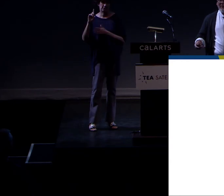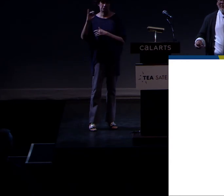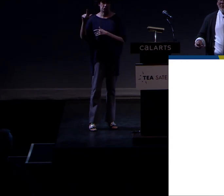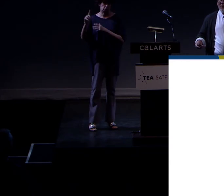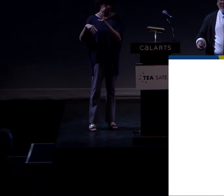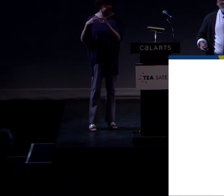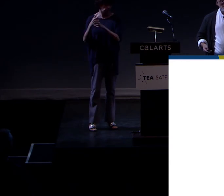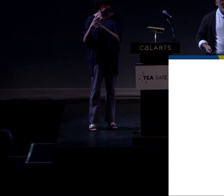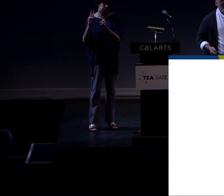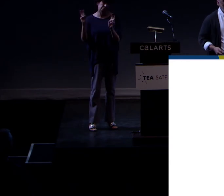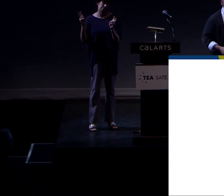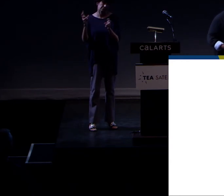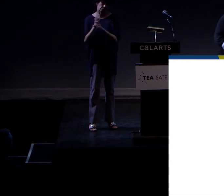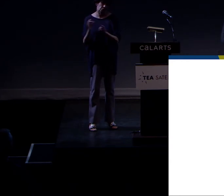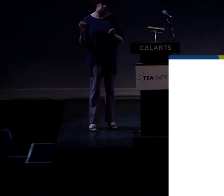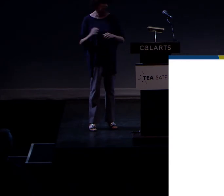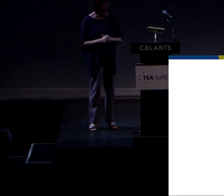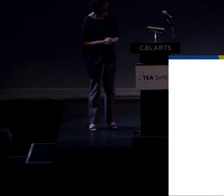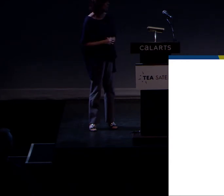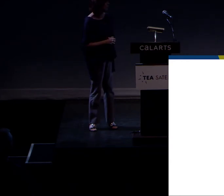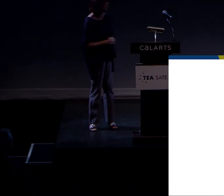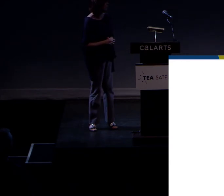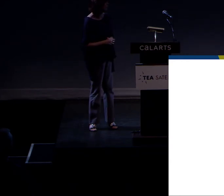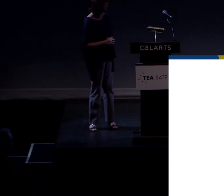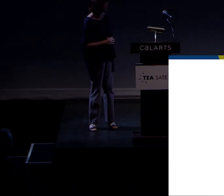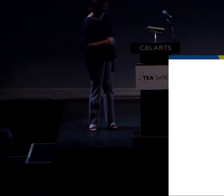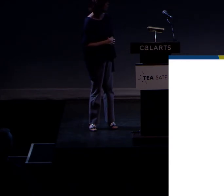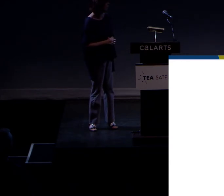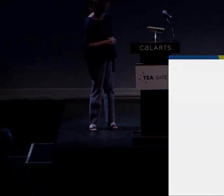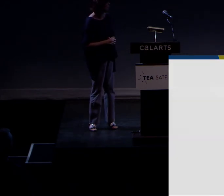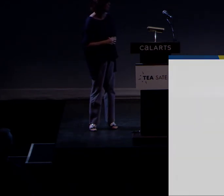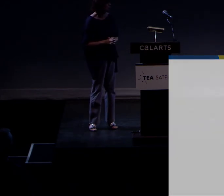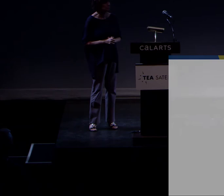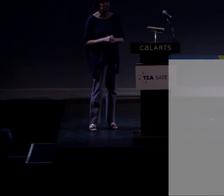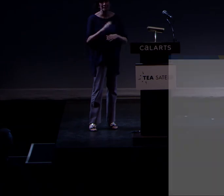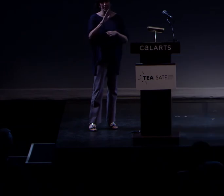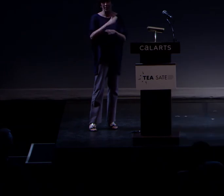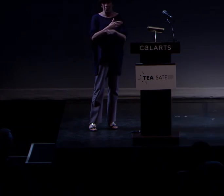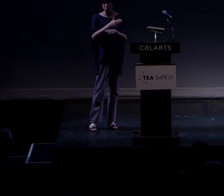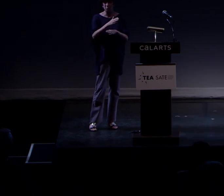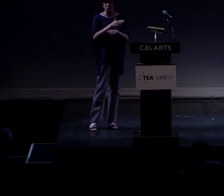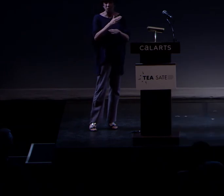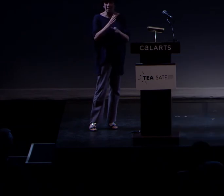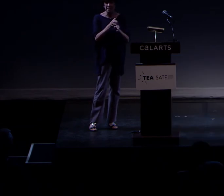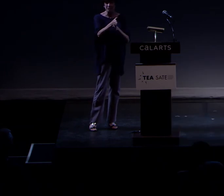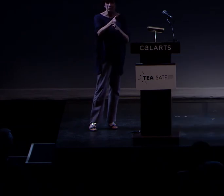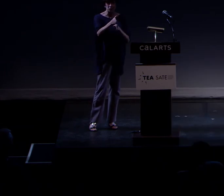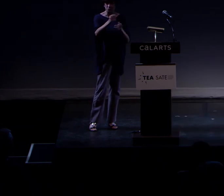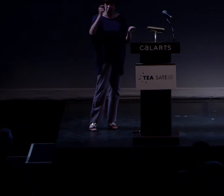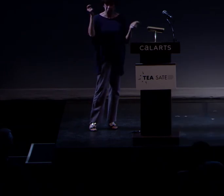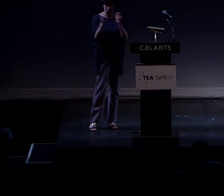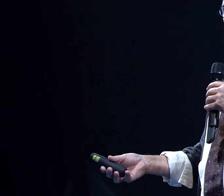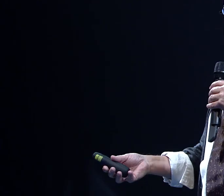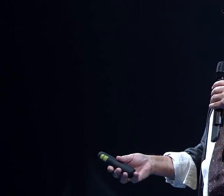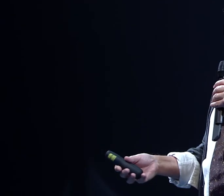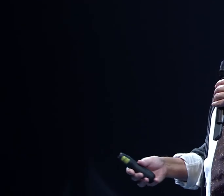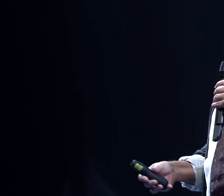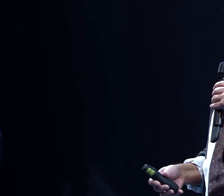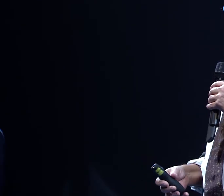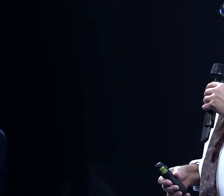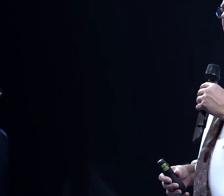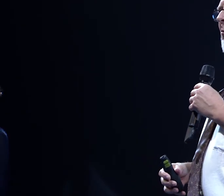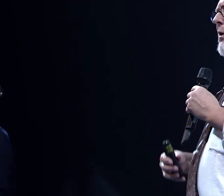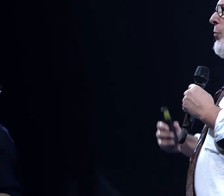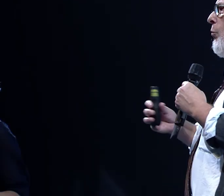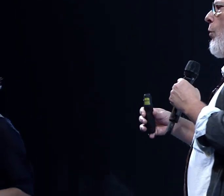free. And, you know, the way the music industry has been transformed is an example. Do artists like this? No.